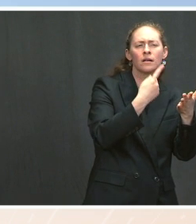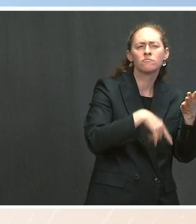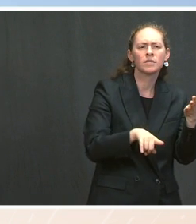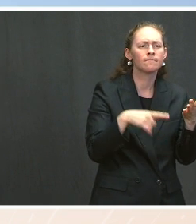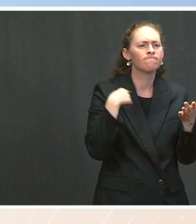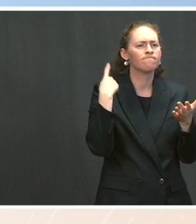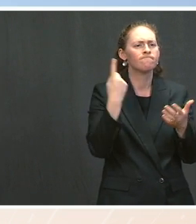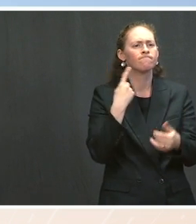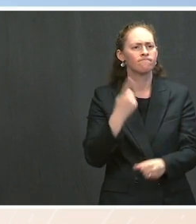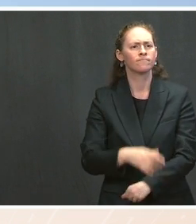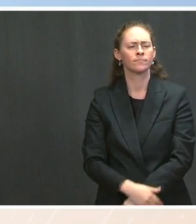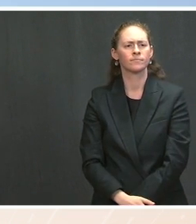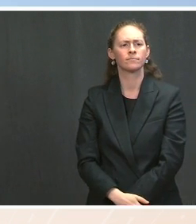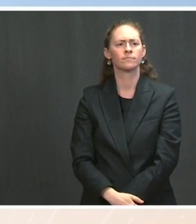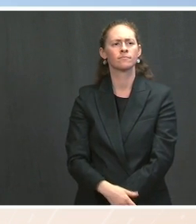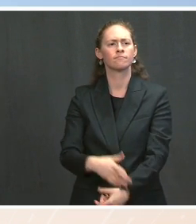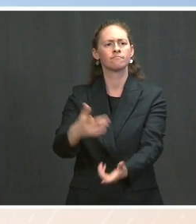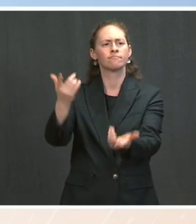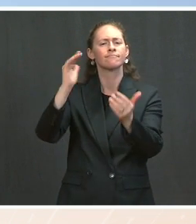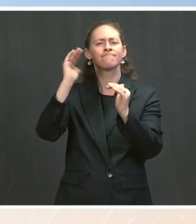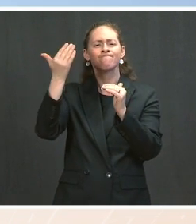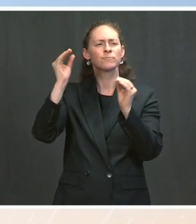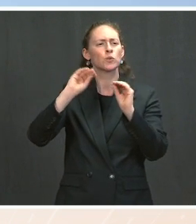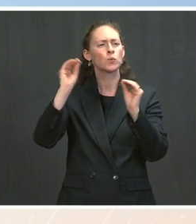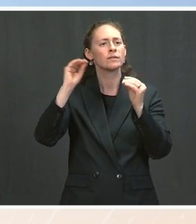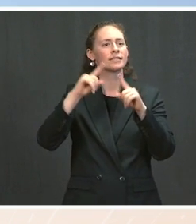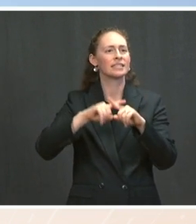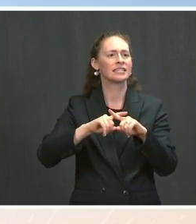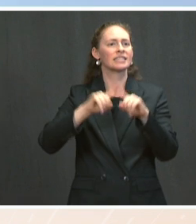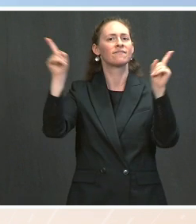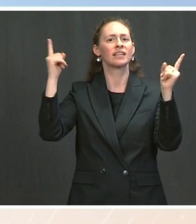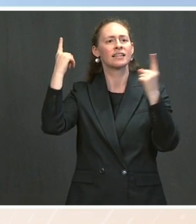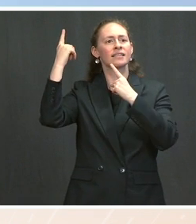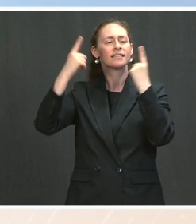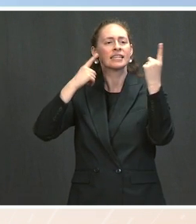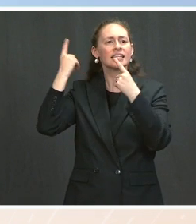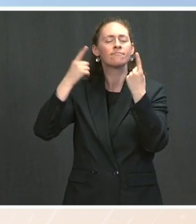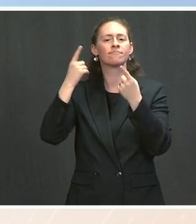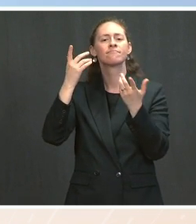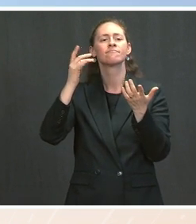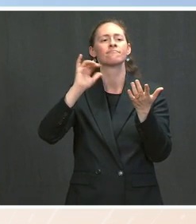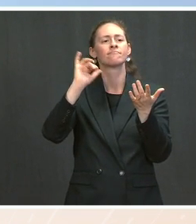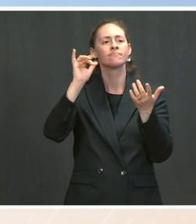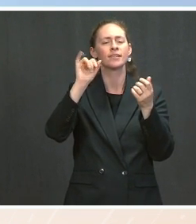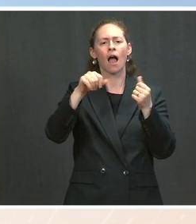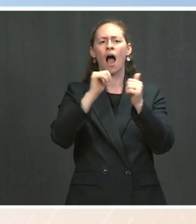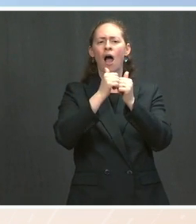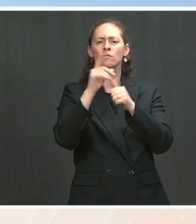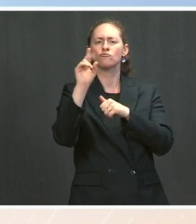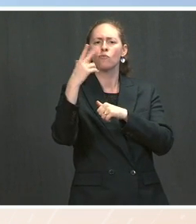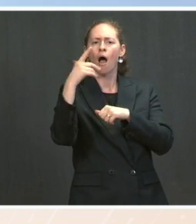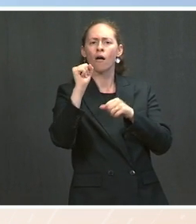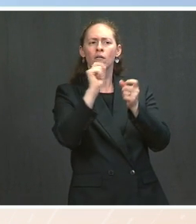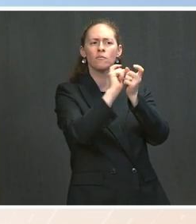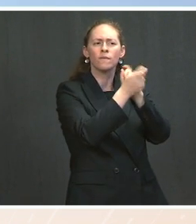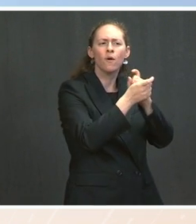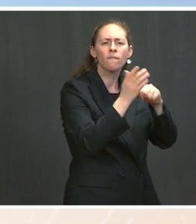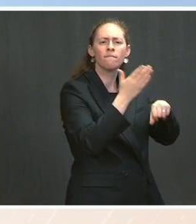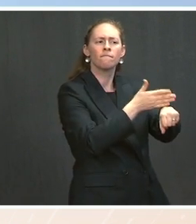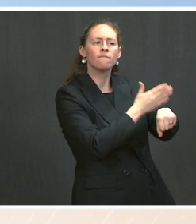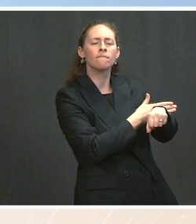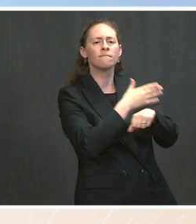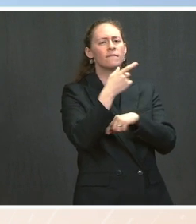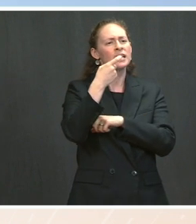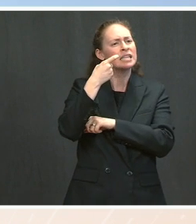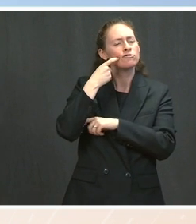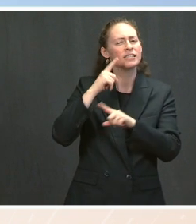touched on this a little bit earlier, but yeah. I just want to get clarification, a message to progressives who might feel a little bit gypped or let down that they voted for Biden